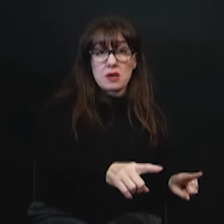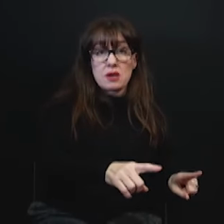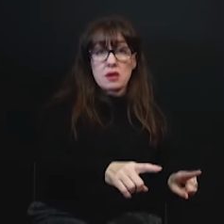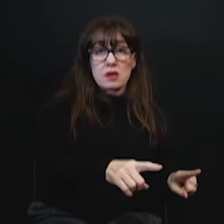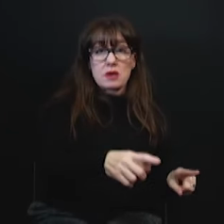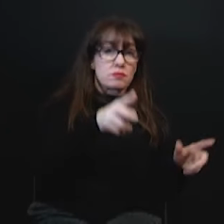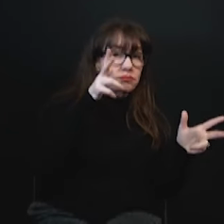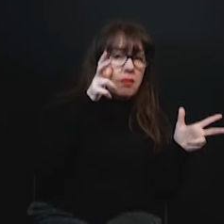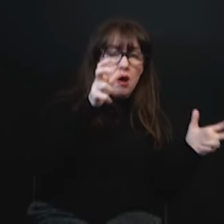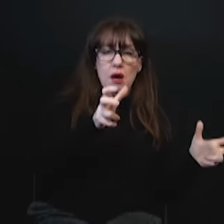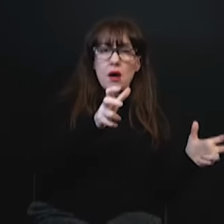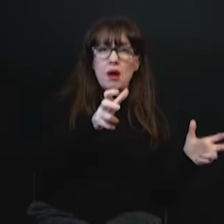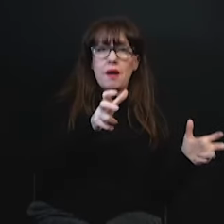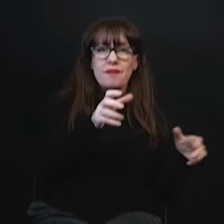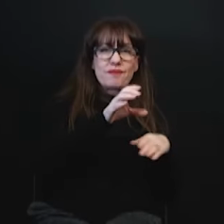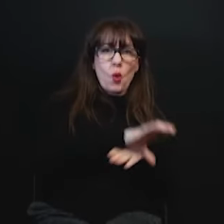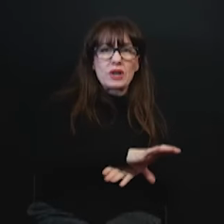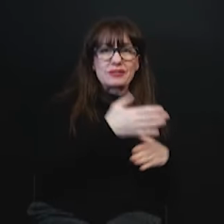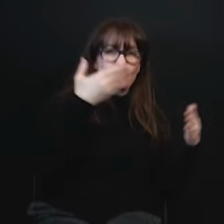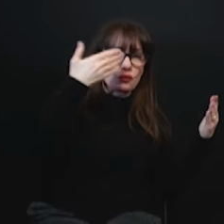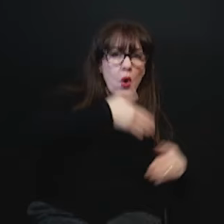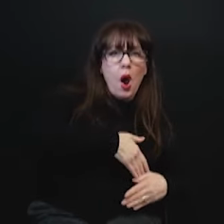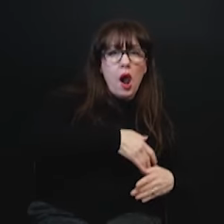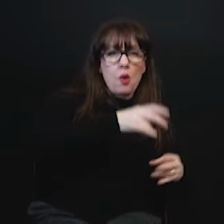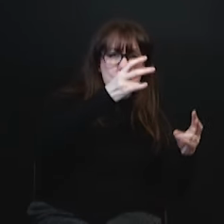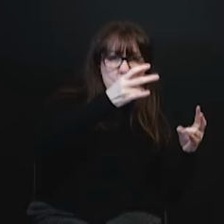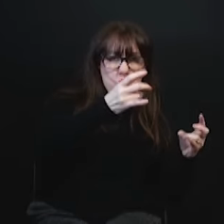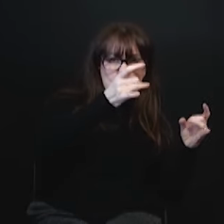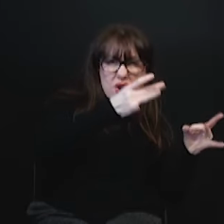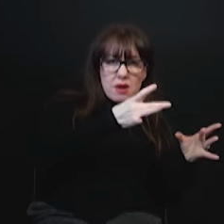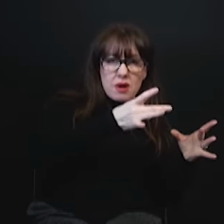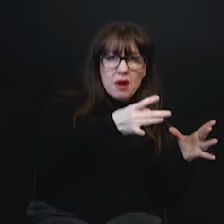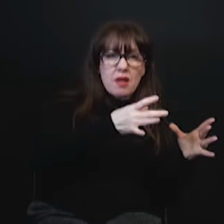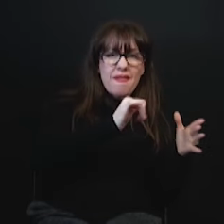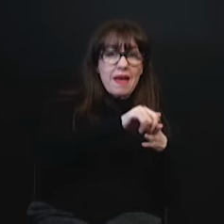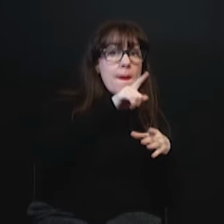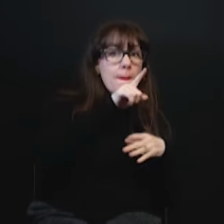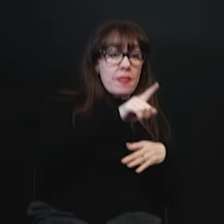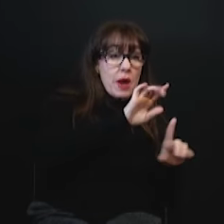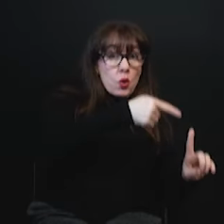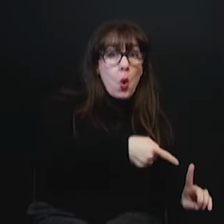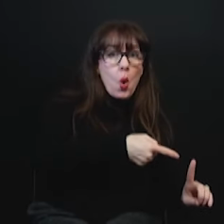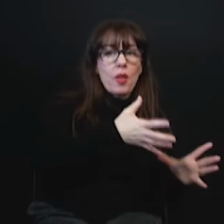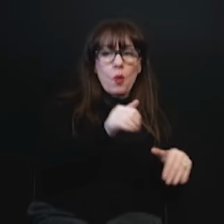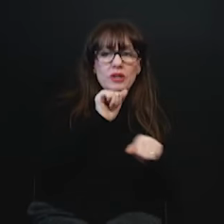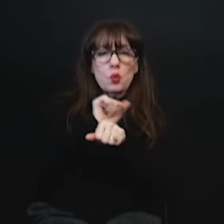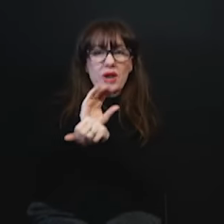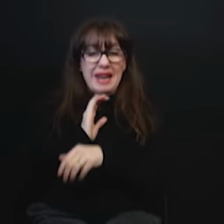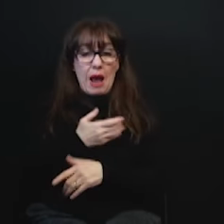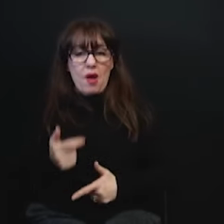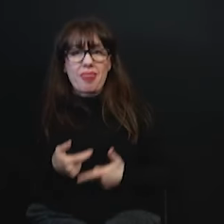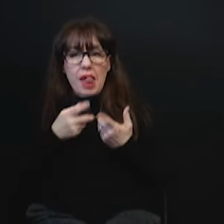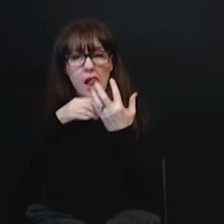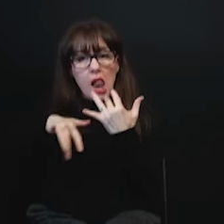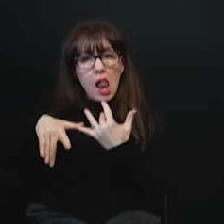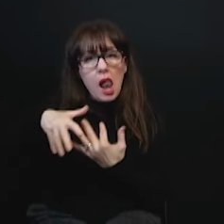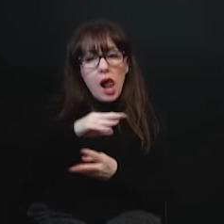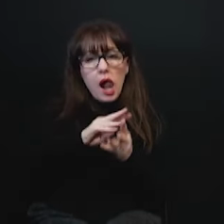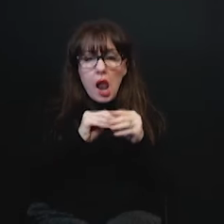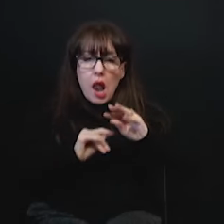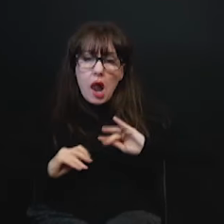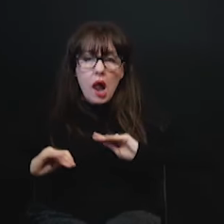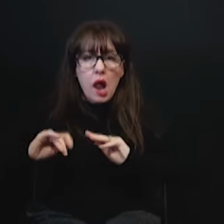principalities, forces of darkness and wickedness that are very intent upon working in our lives in ways that we don't even